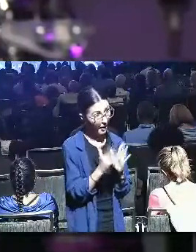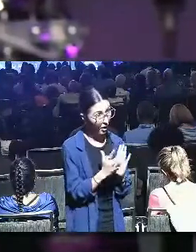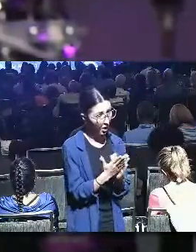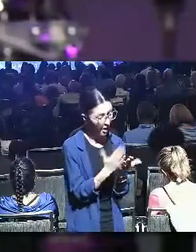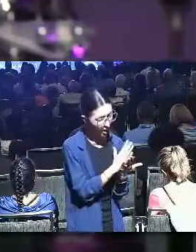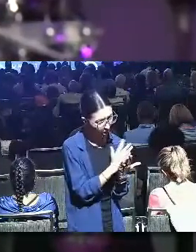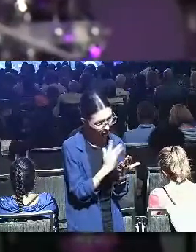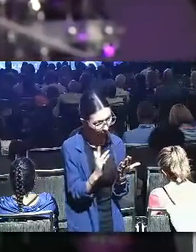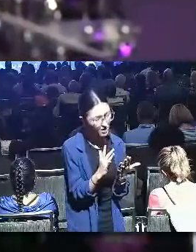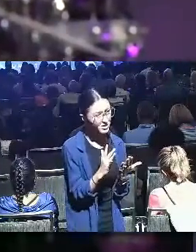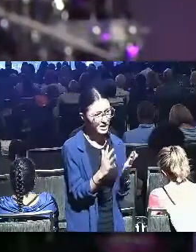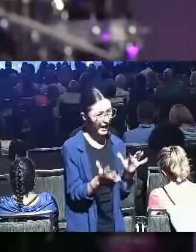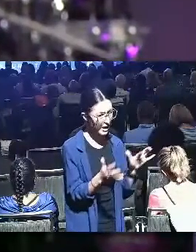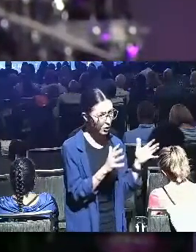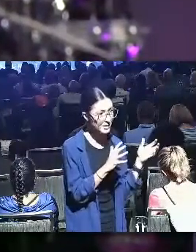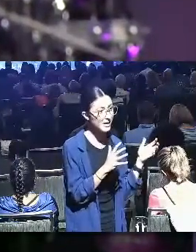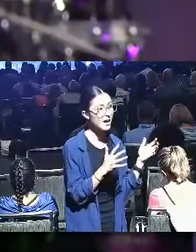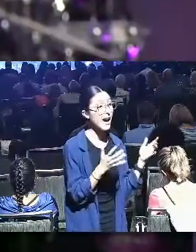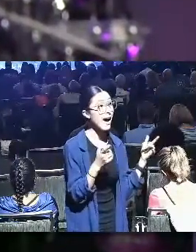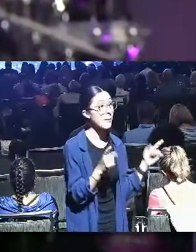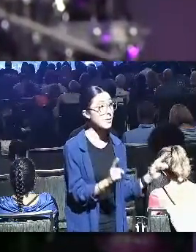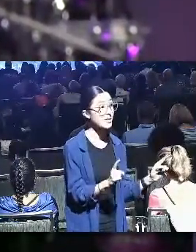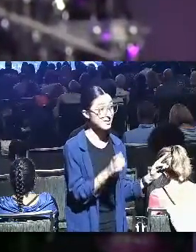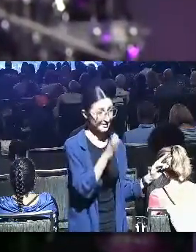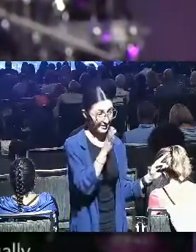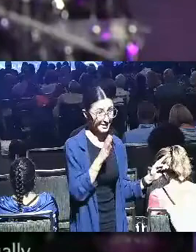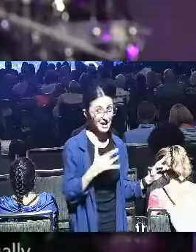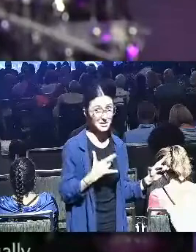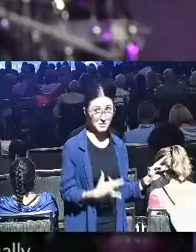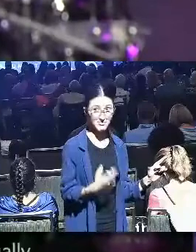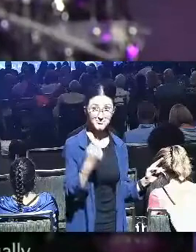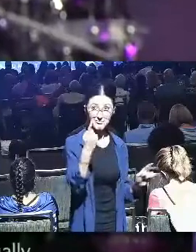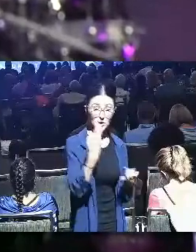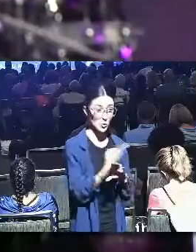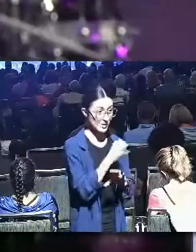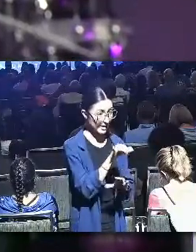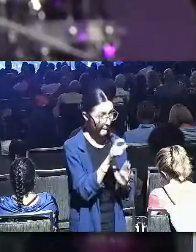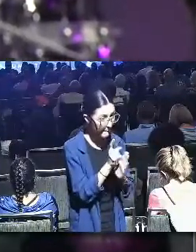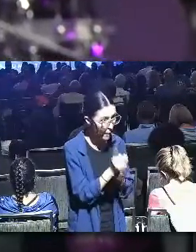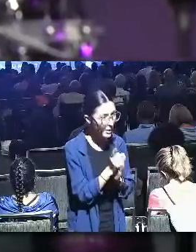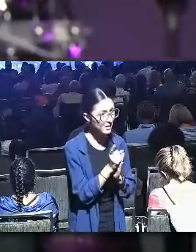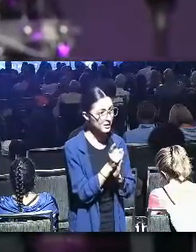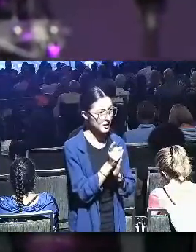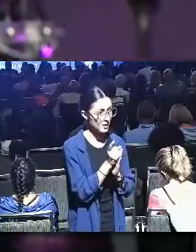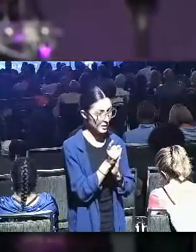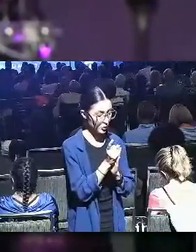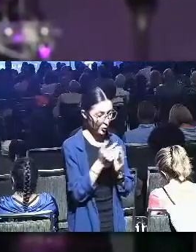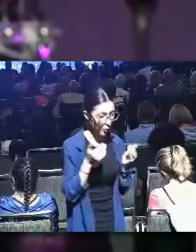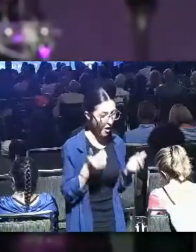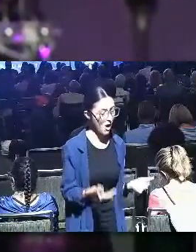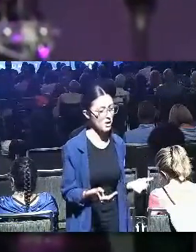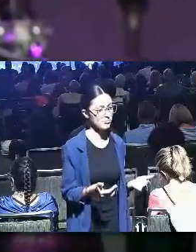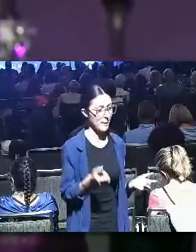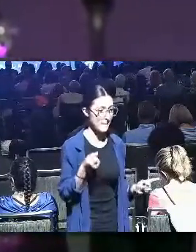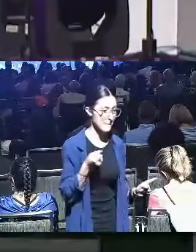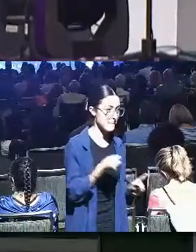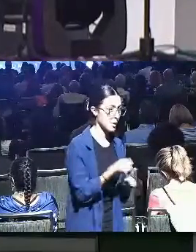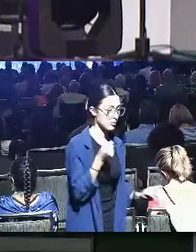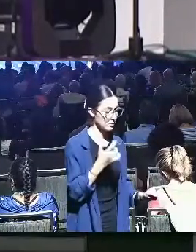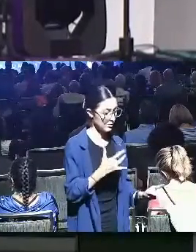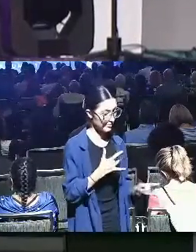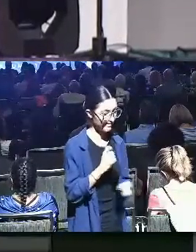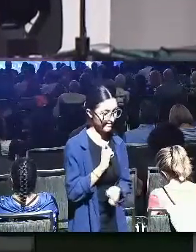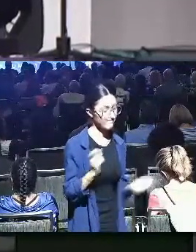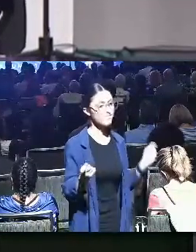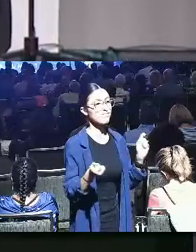is using that moment to reset the vision in people's hearts. Do any of us